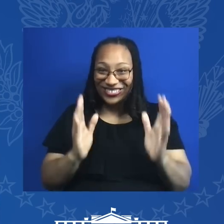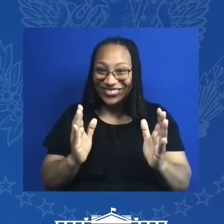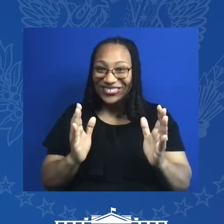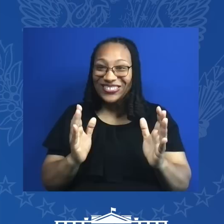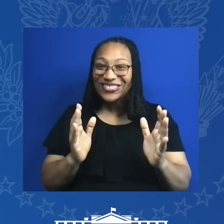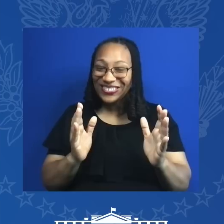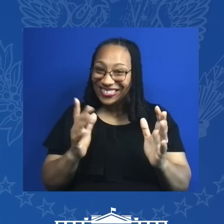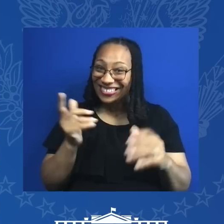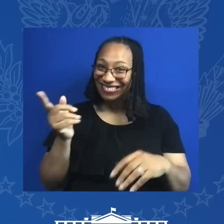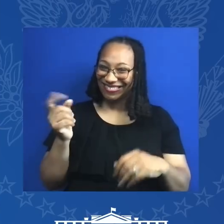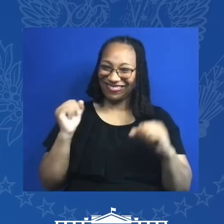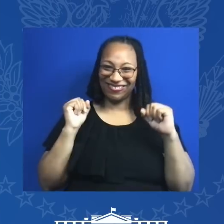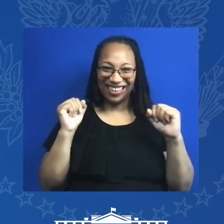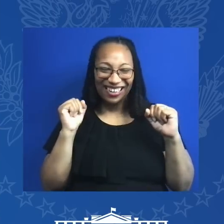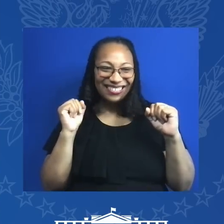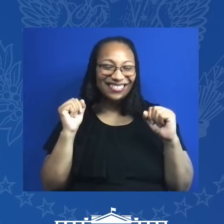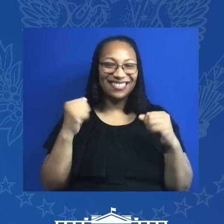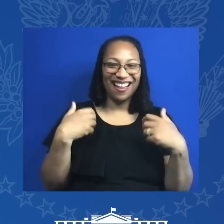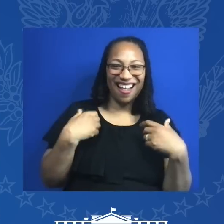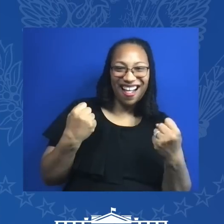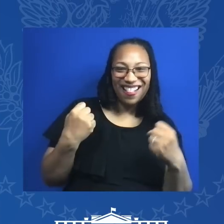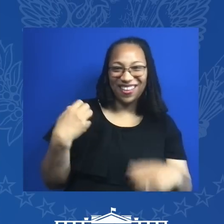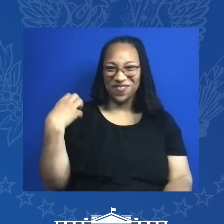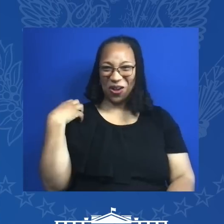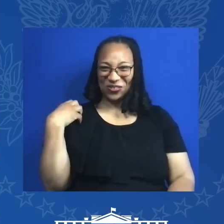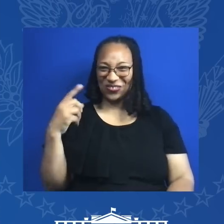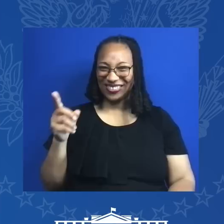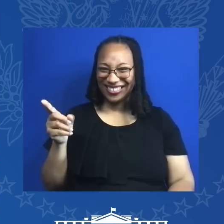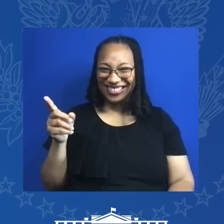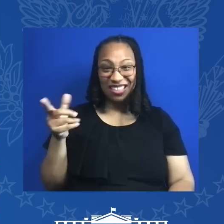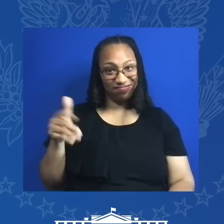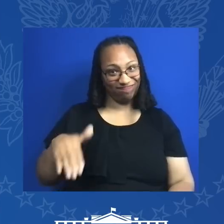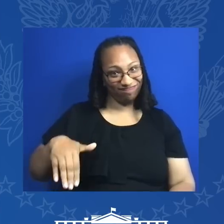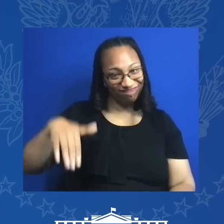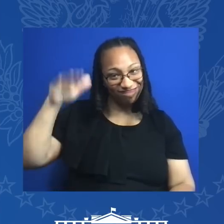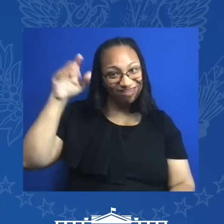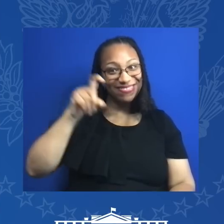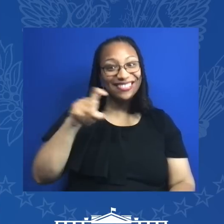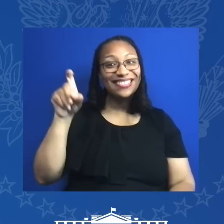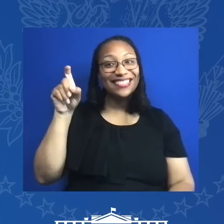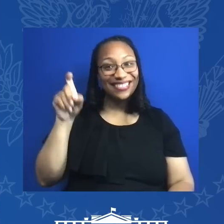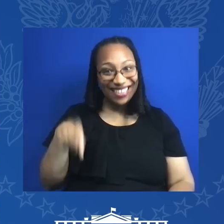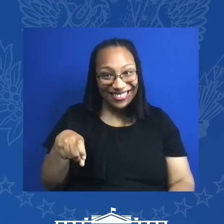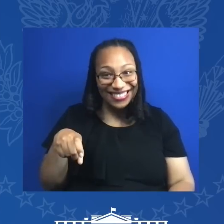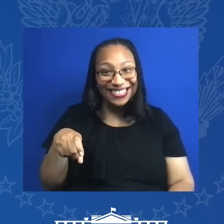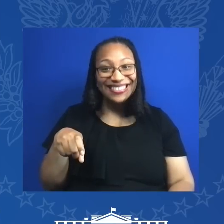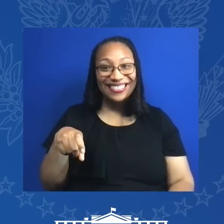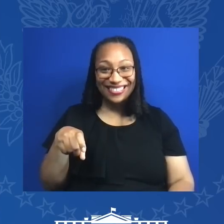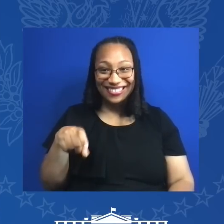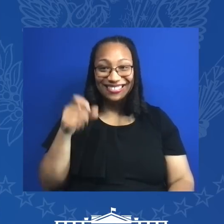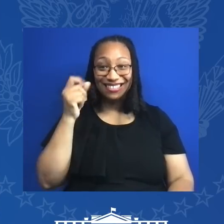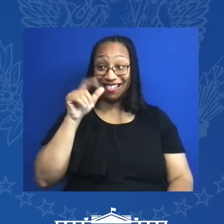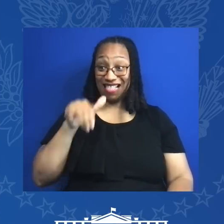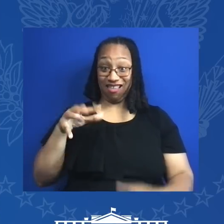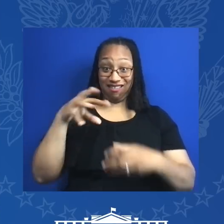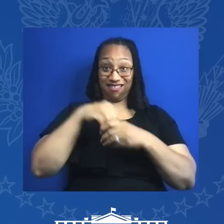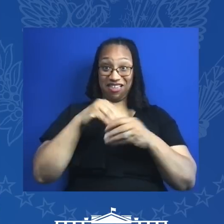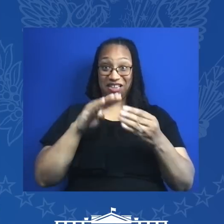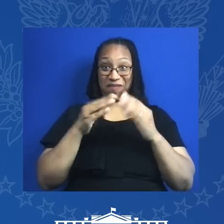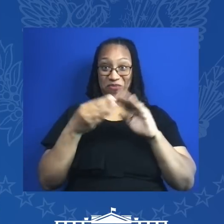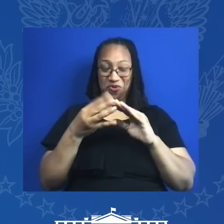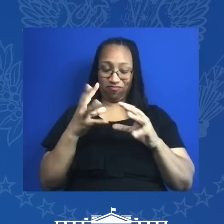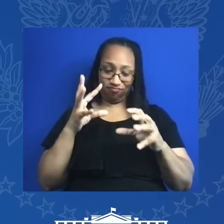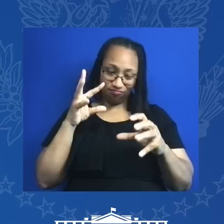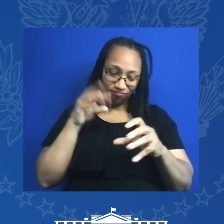Growing up in Texas and knowing I was part of the LGBTQ plus community, I had to hide my true self. I never